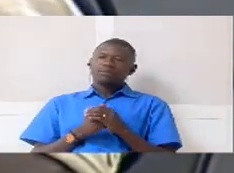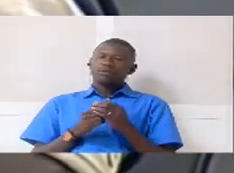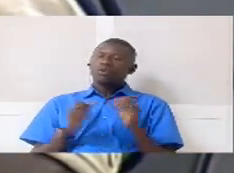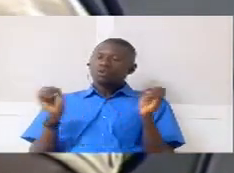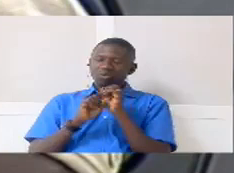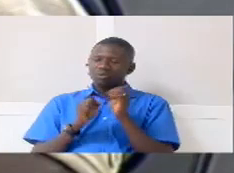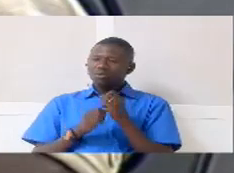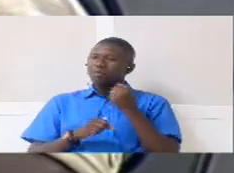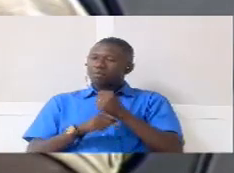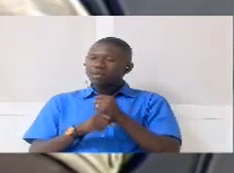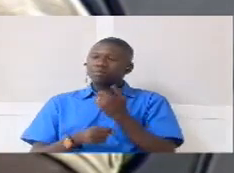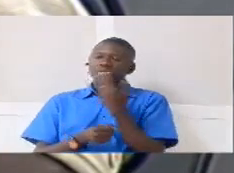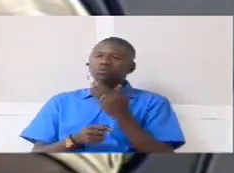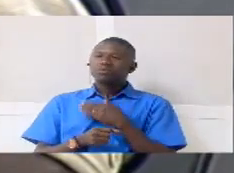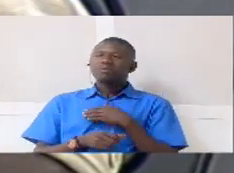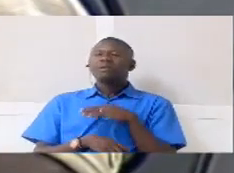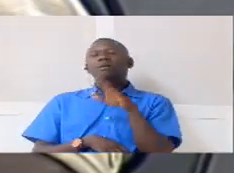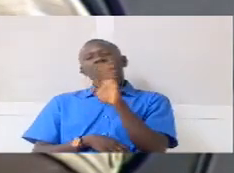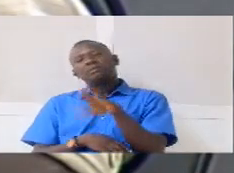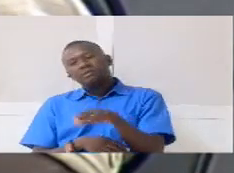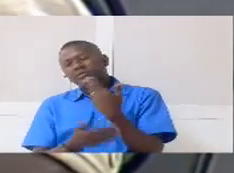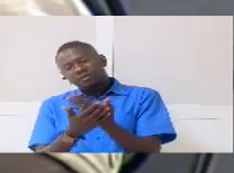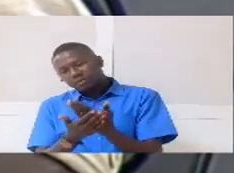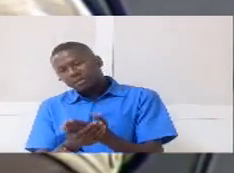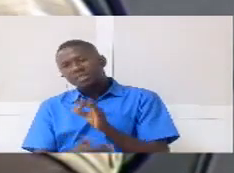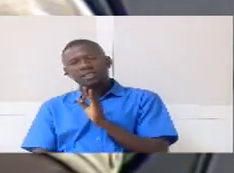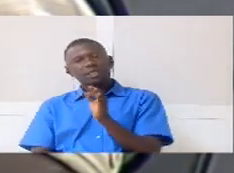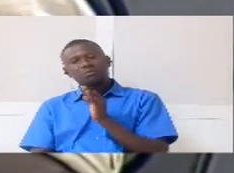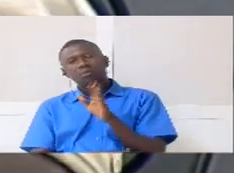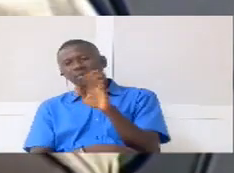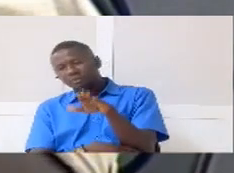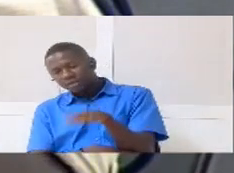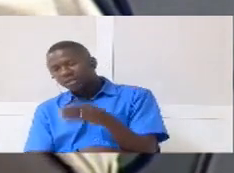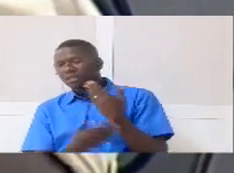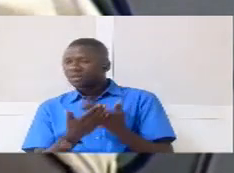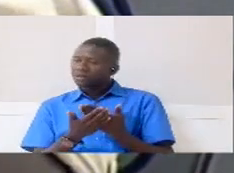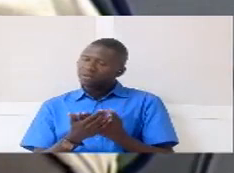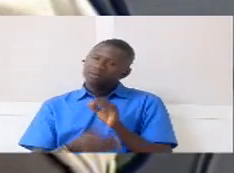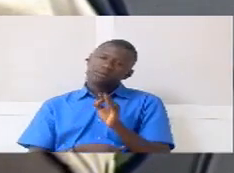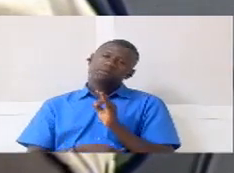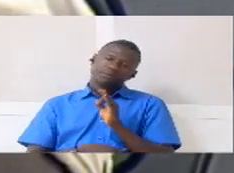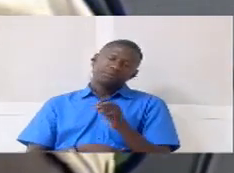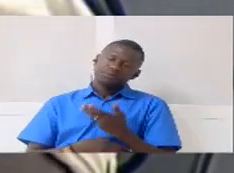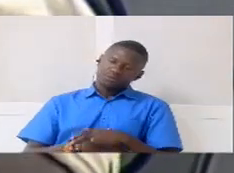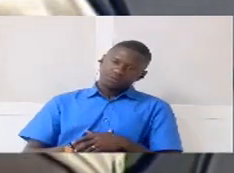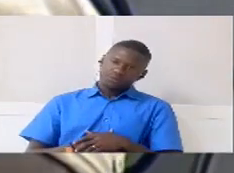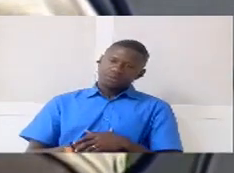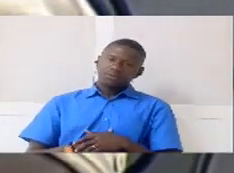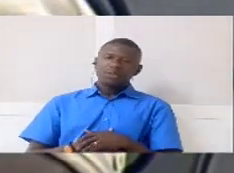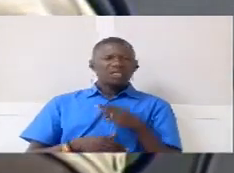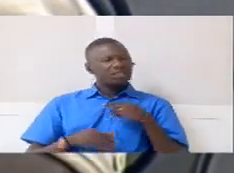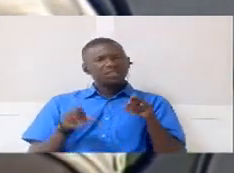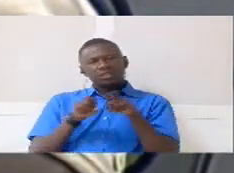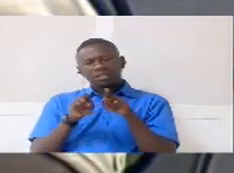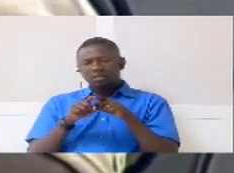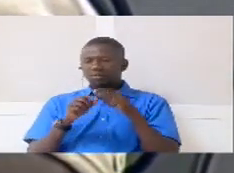Nothing was the cause of that except the fact that we constantly had to beg for rights. And the state institution alone order Fenkol Benjamin. And this